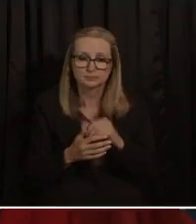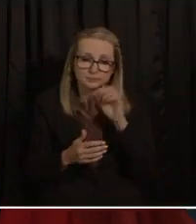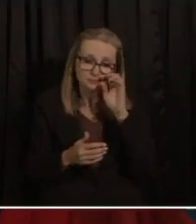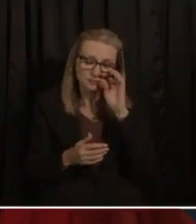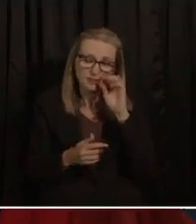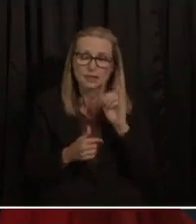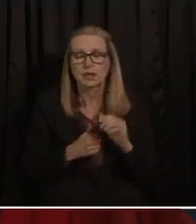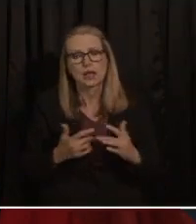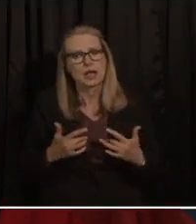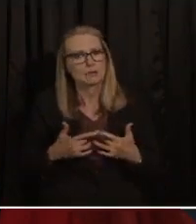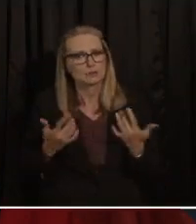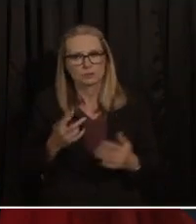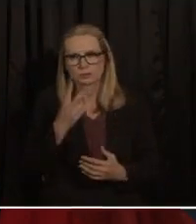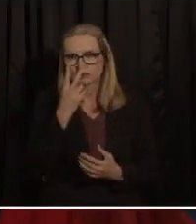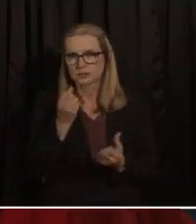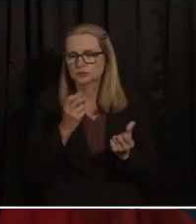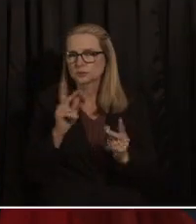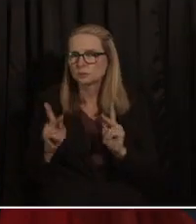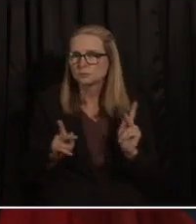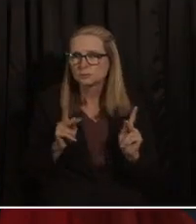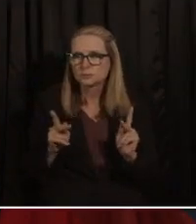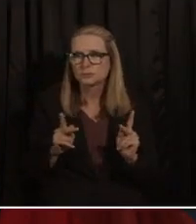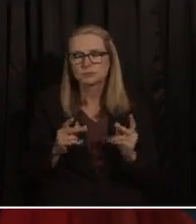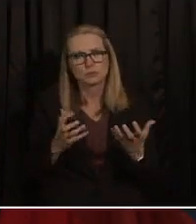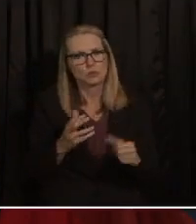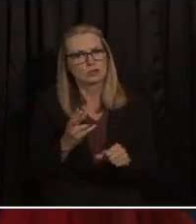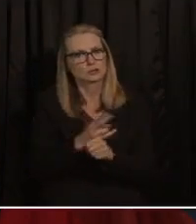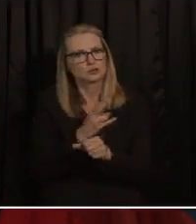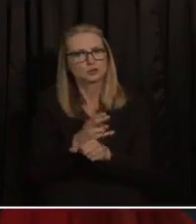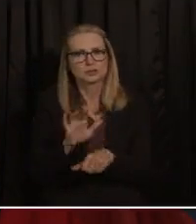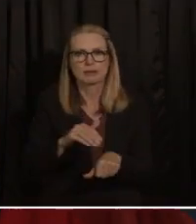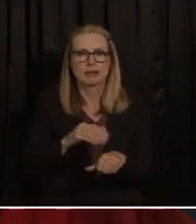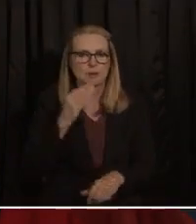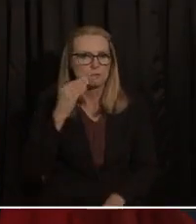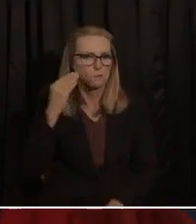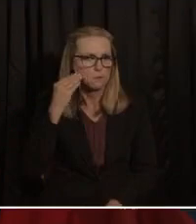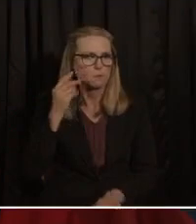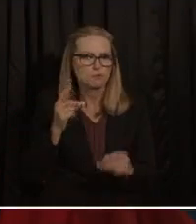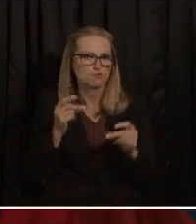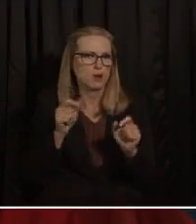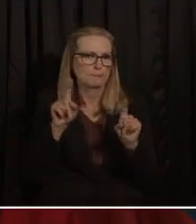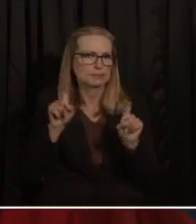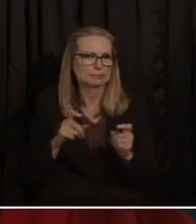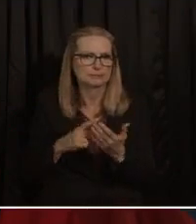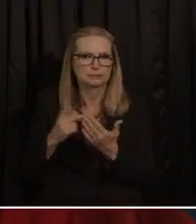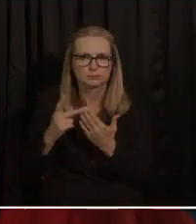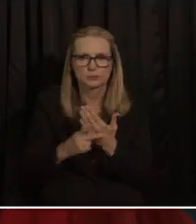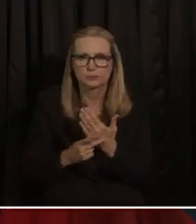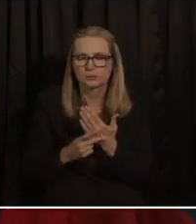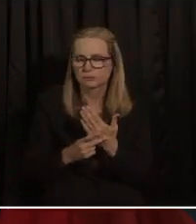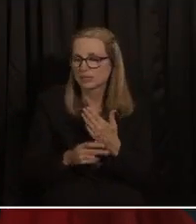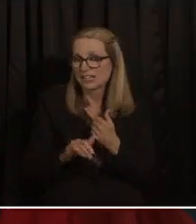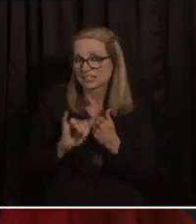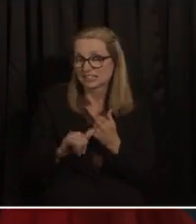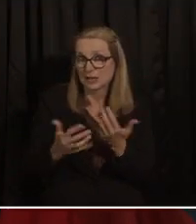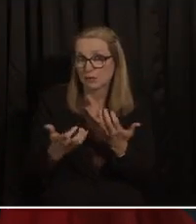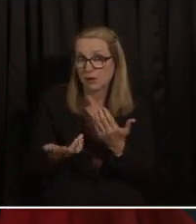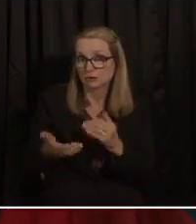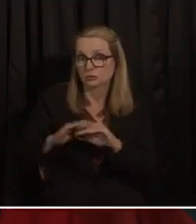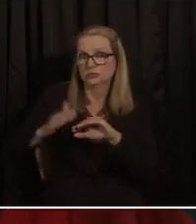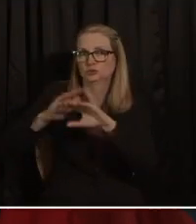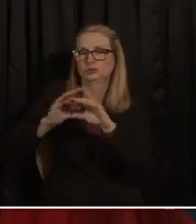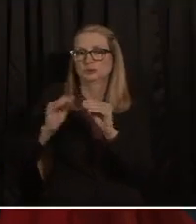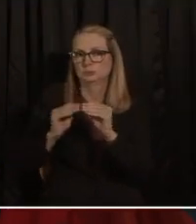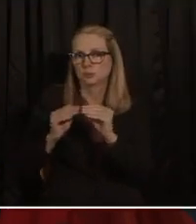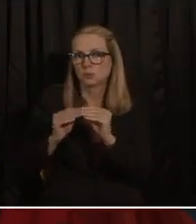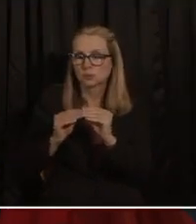to see that so many Coloradans are looking to utilize the at-home rapid testing program. which we're looking to scale up. We want more people